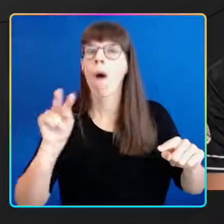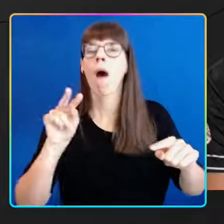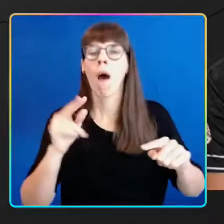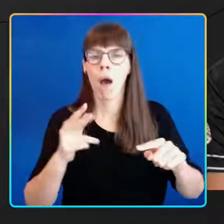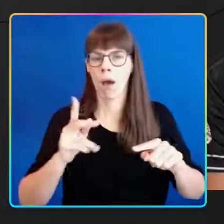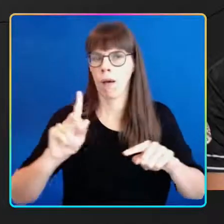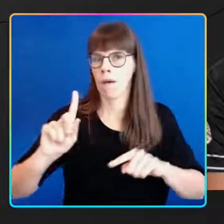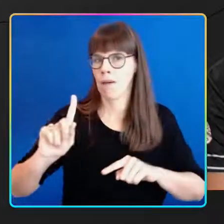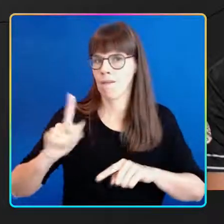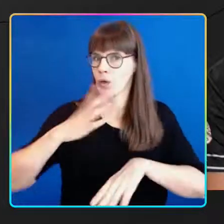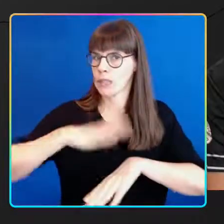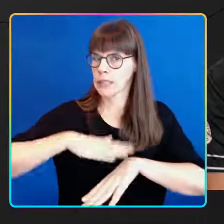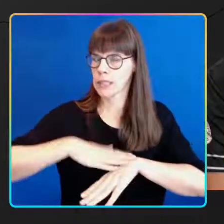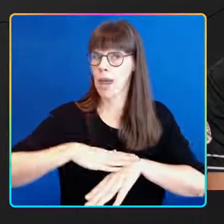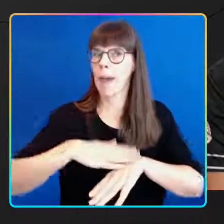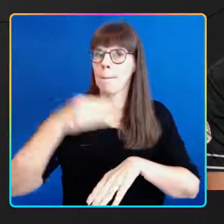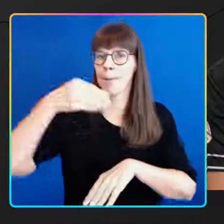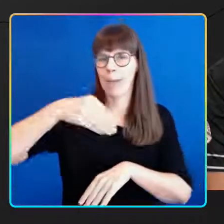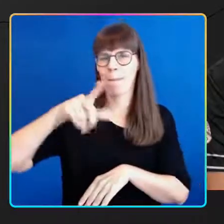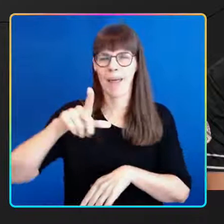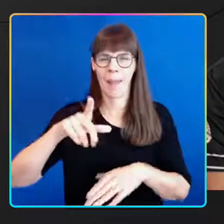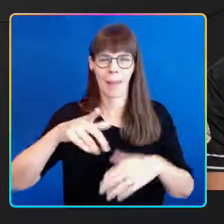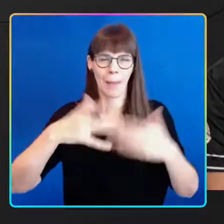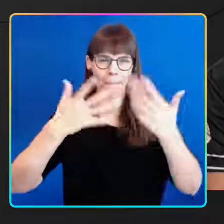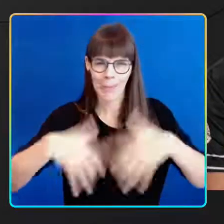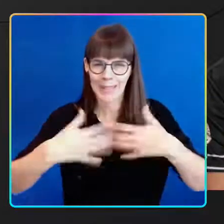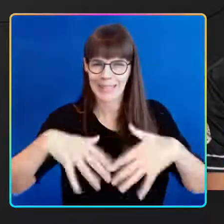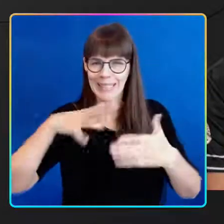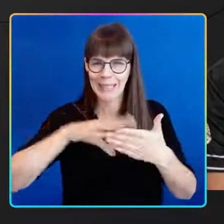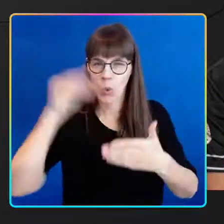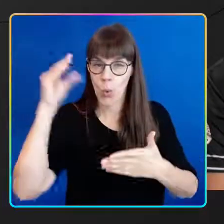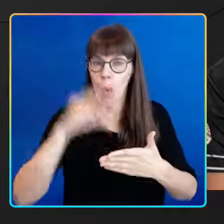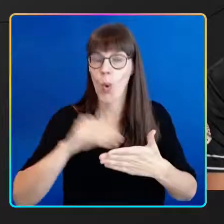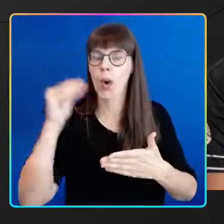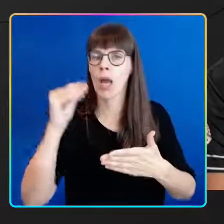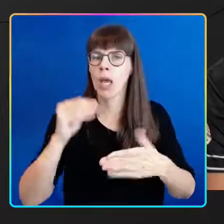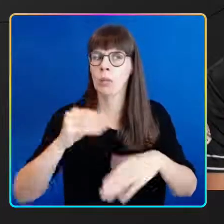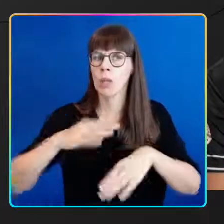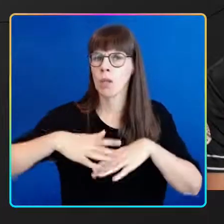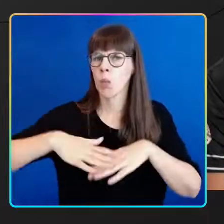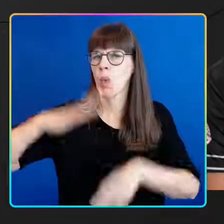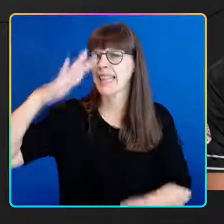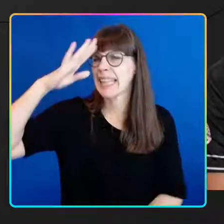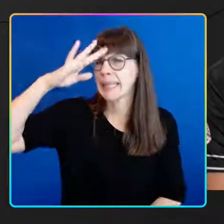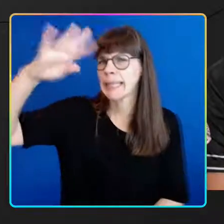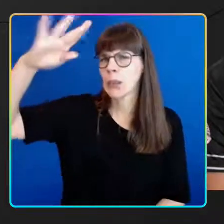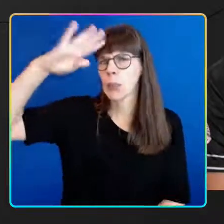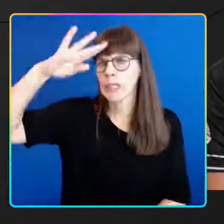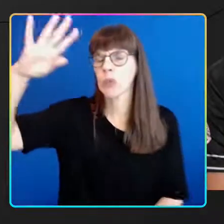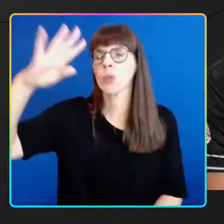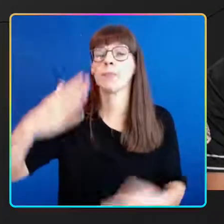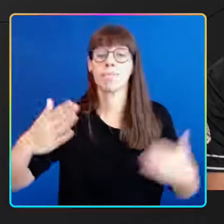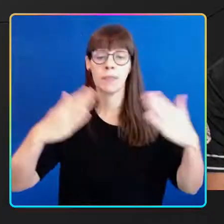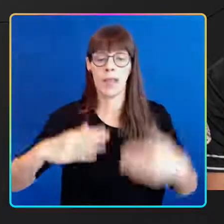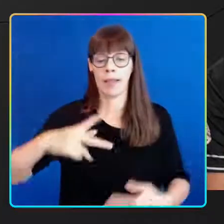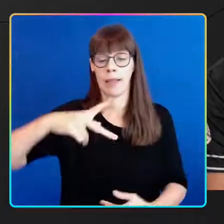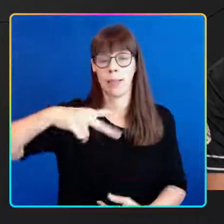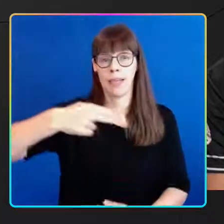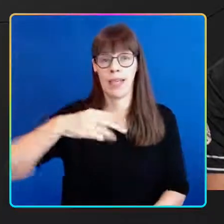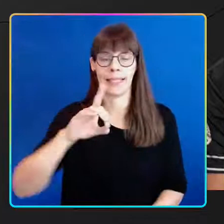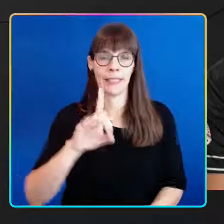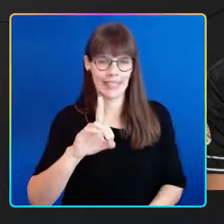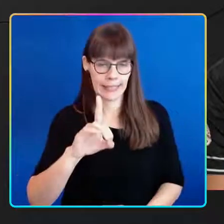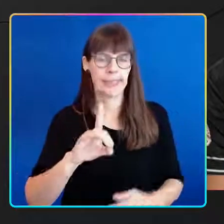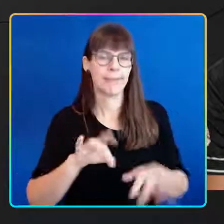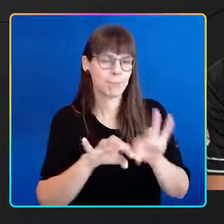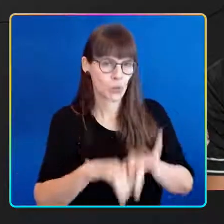machine learning. So, but it was quite theoretical. And also I started my PhD in computer science. It